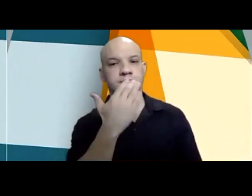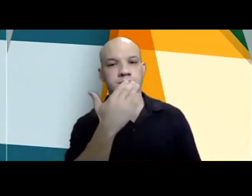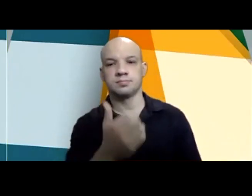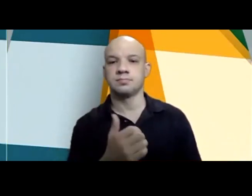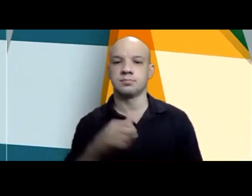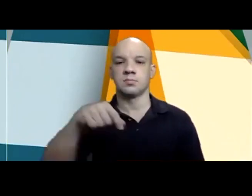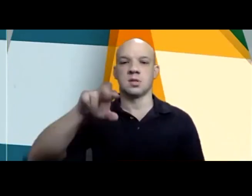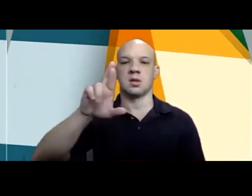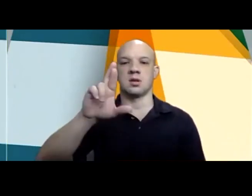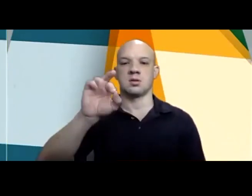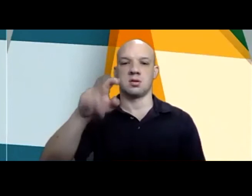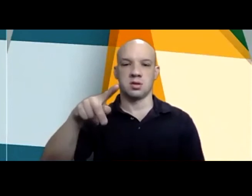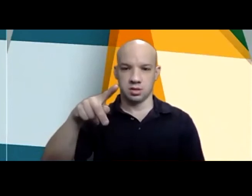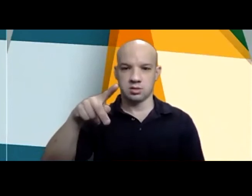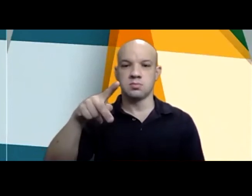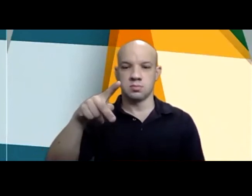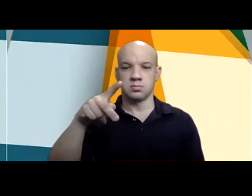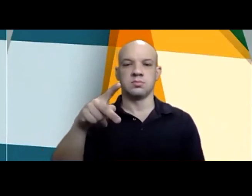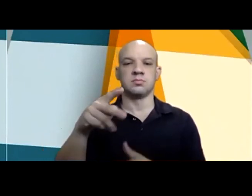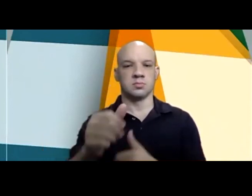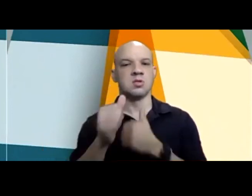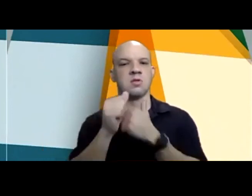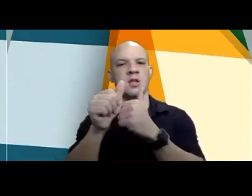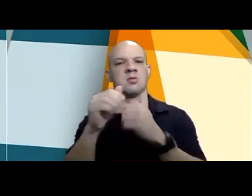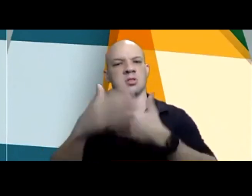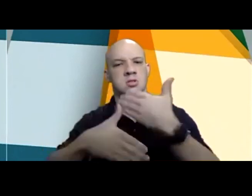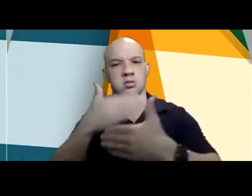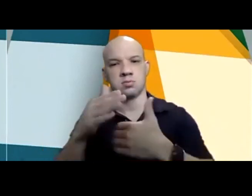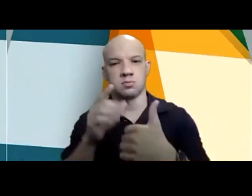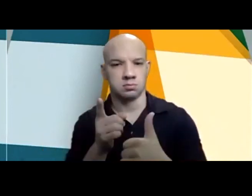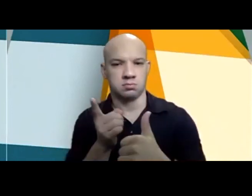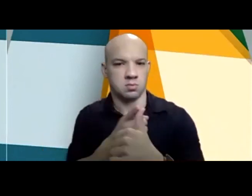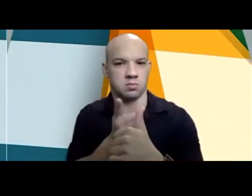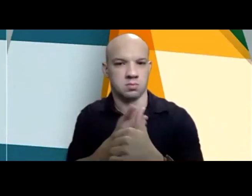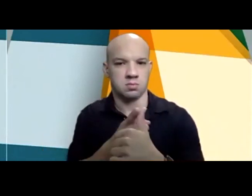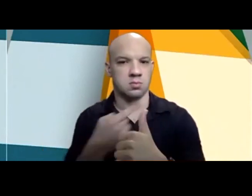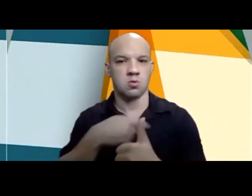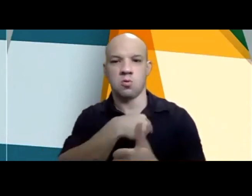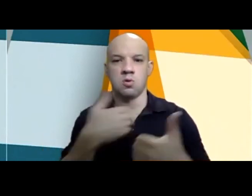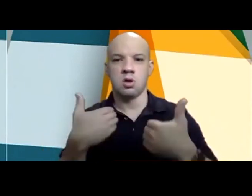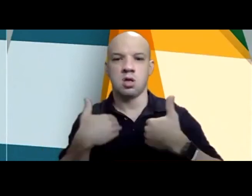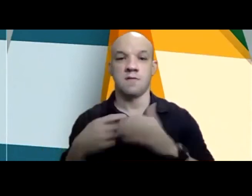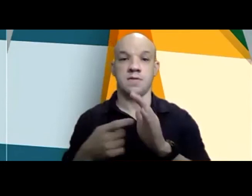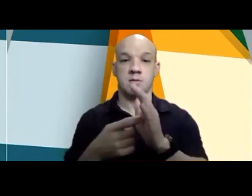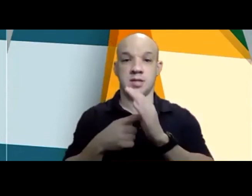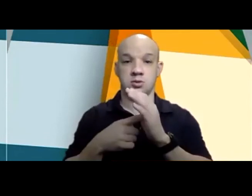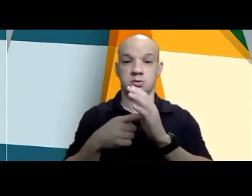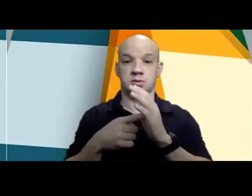RFP includes the following criteria. First of all, we have the mandatory requirements.